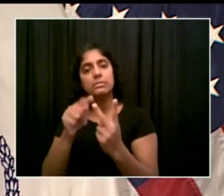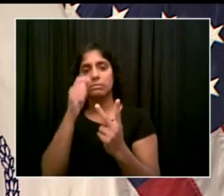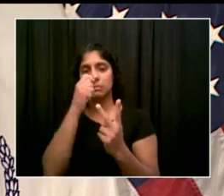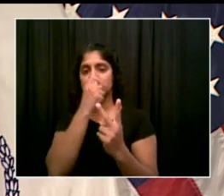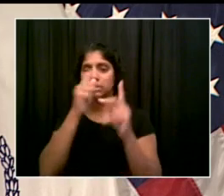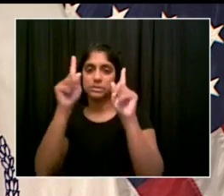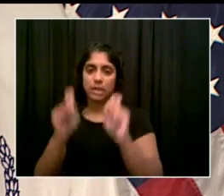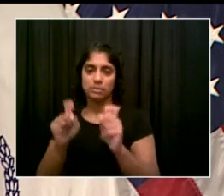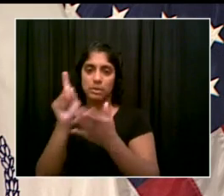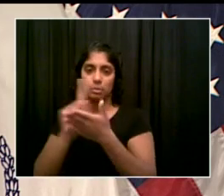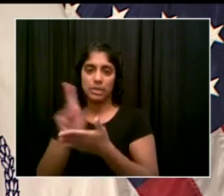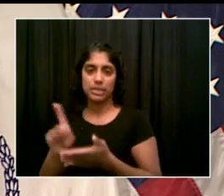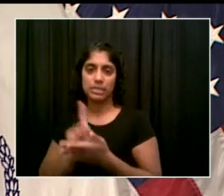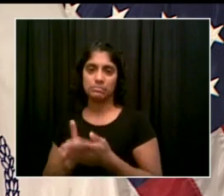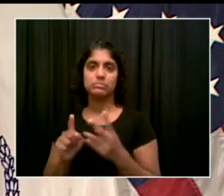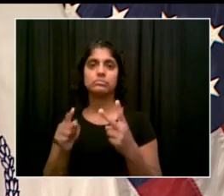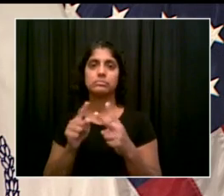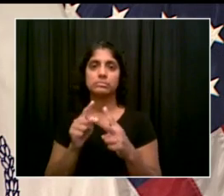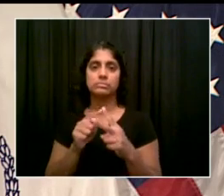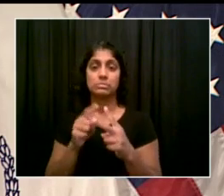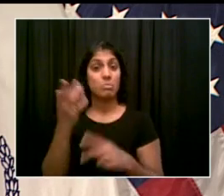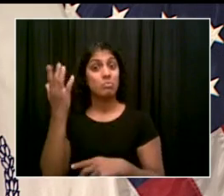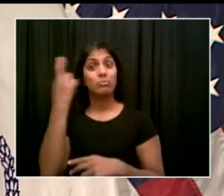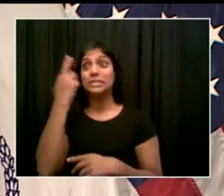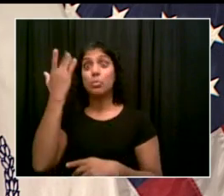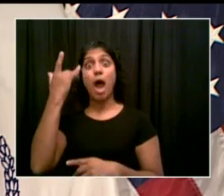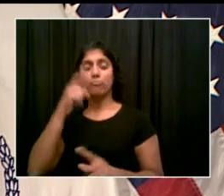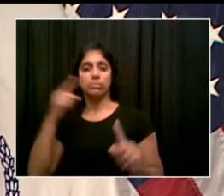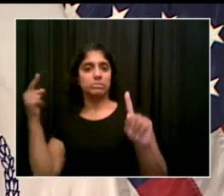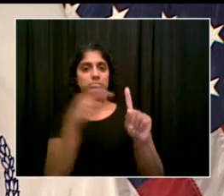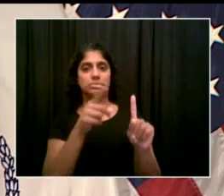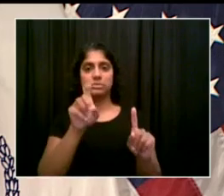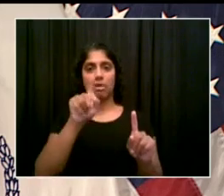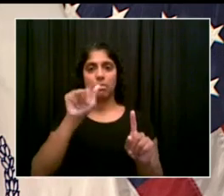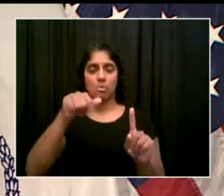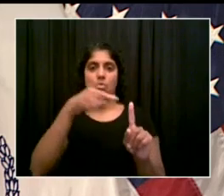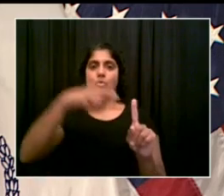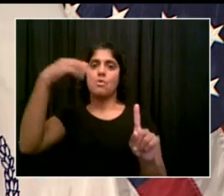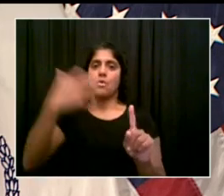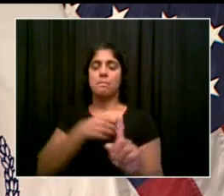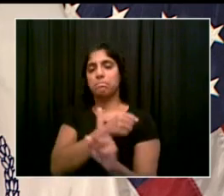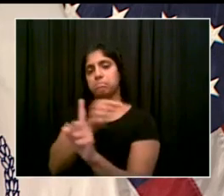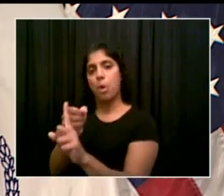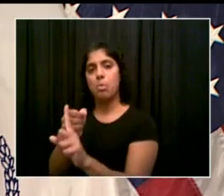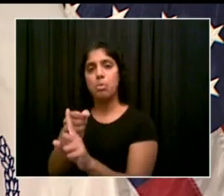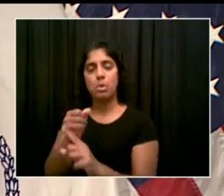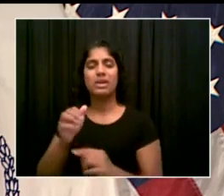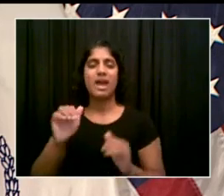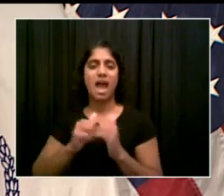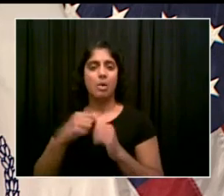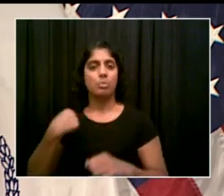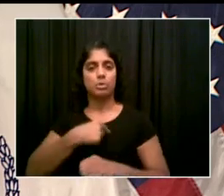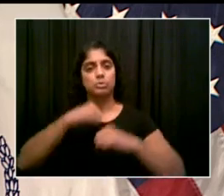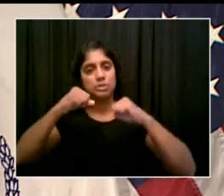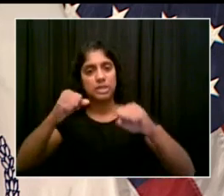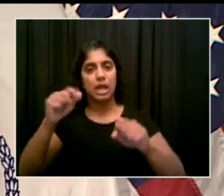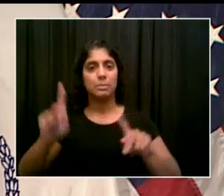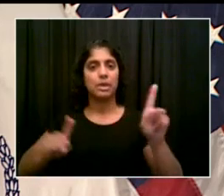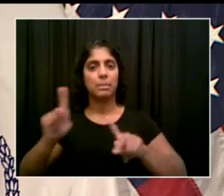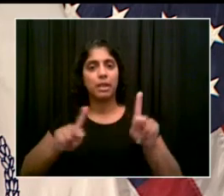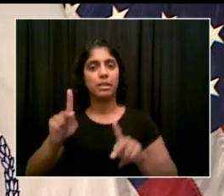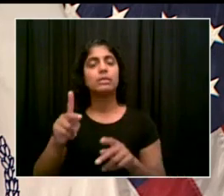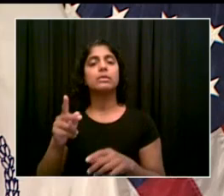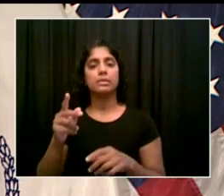healthcare systems see this announcement and decide it's their time as well. I think you're going to see private businesses who have the